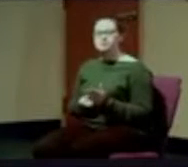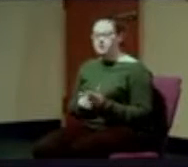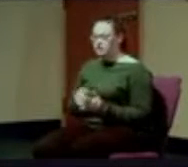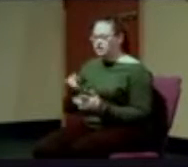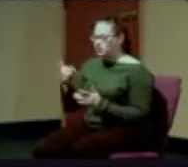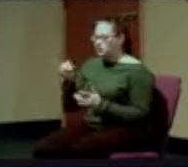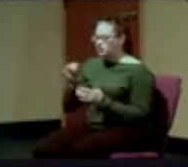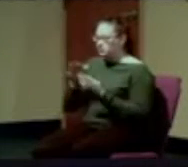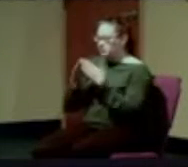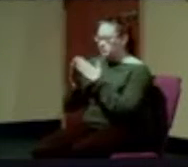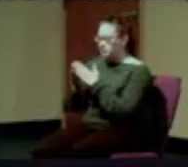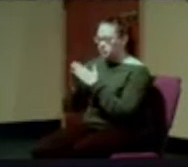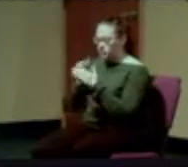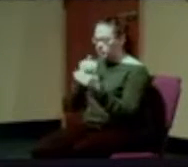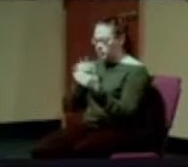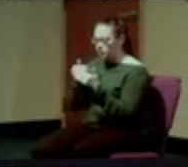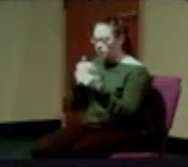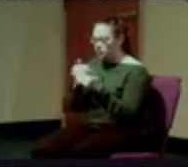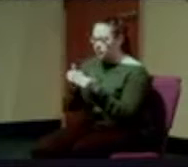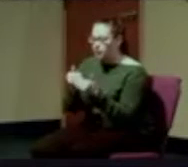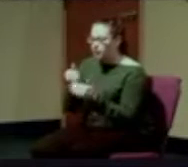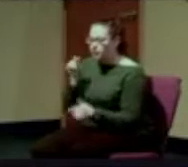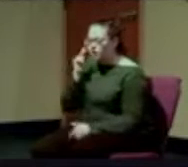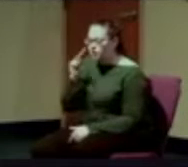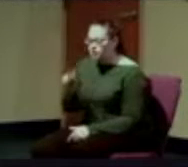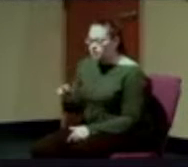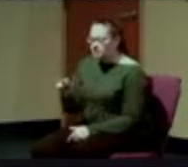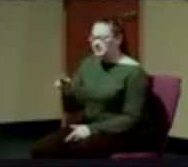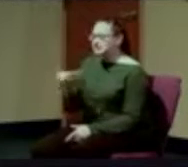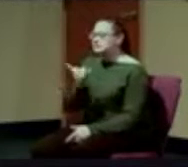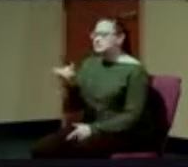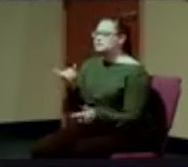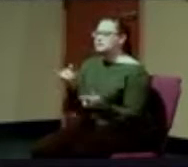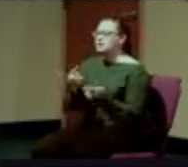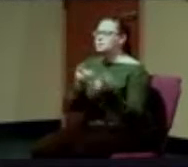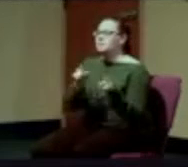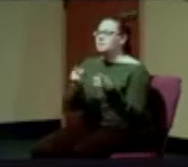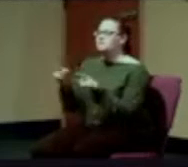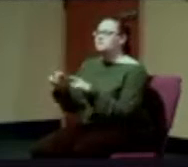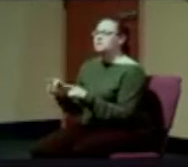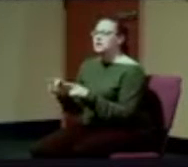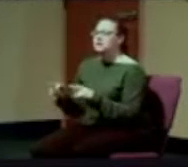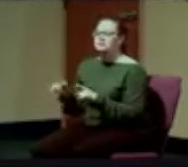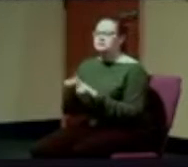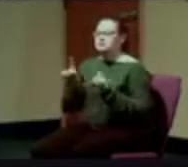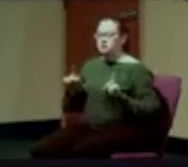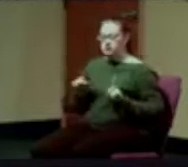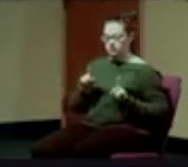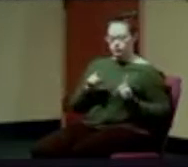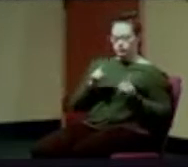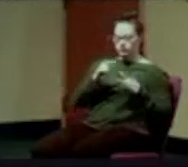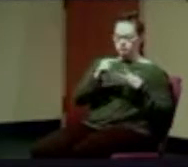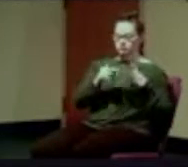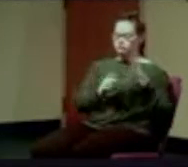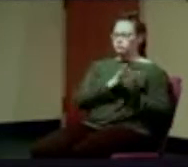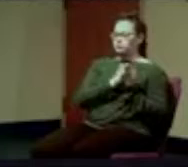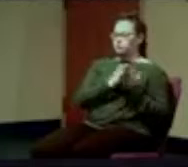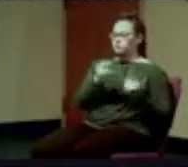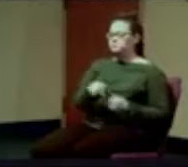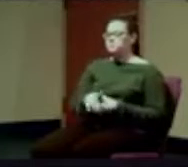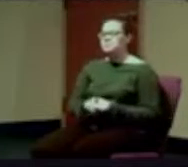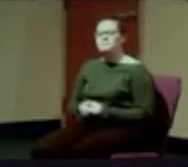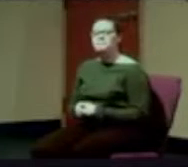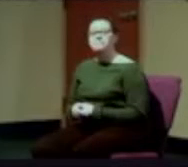the city, he wept. This is the same event from a different gospel. Jesus entering into Jerusalem. The people are rejoicing, but he's